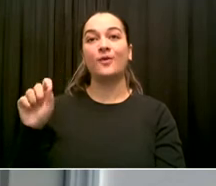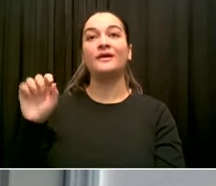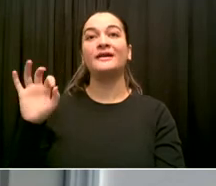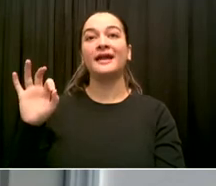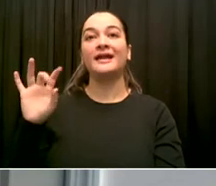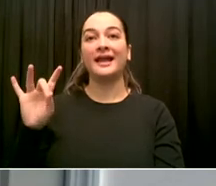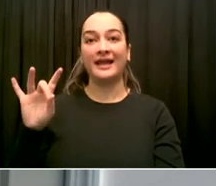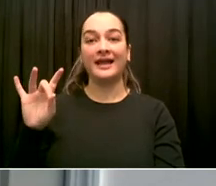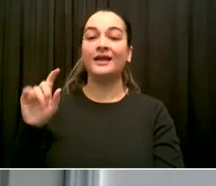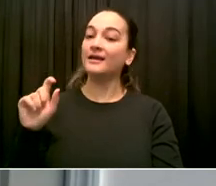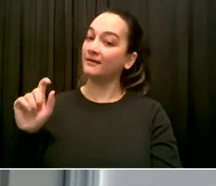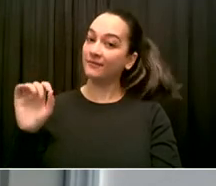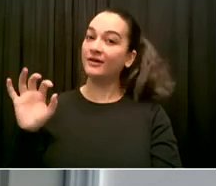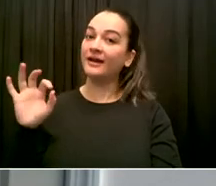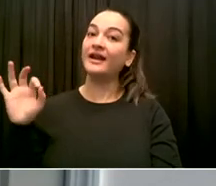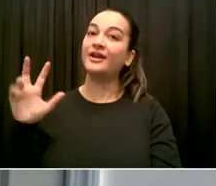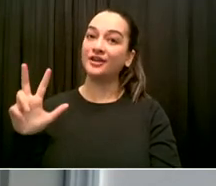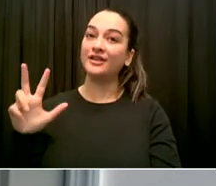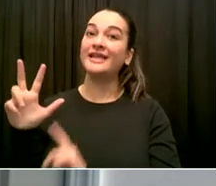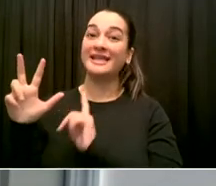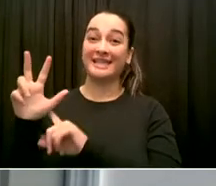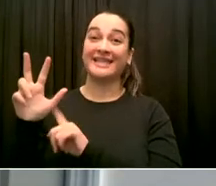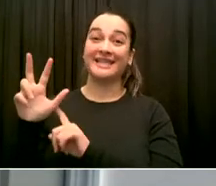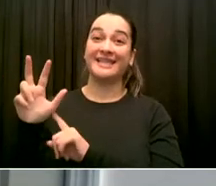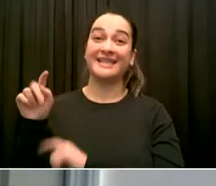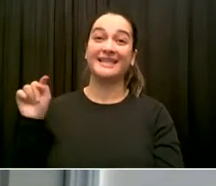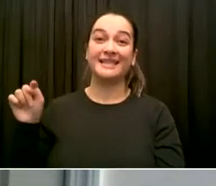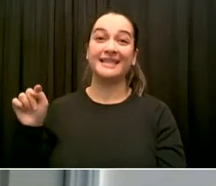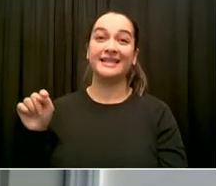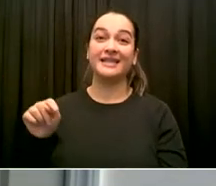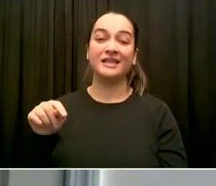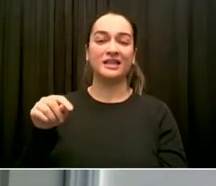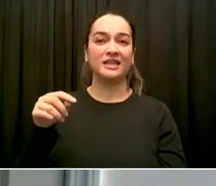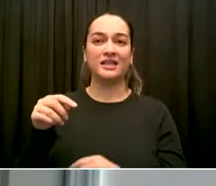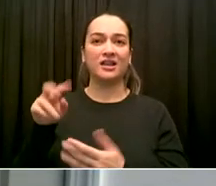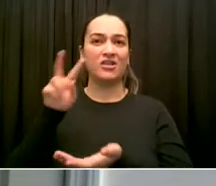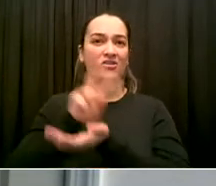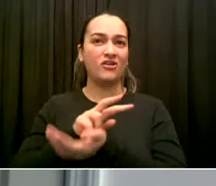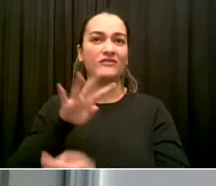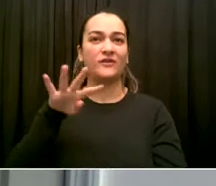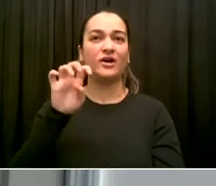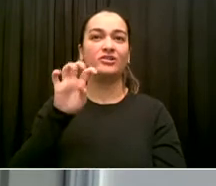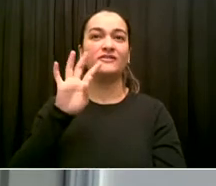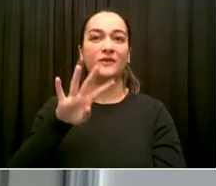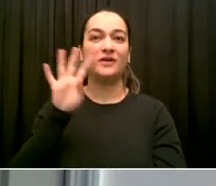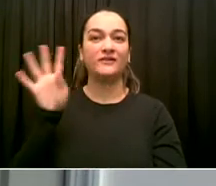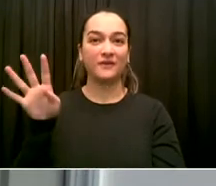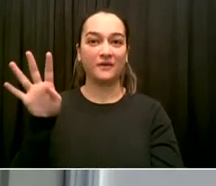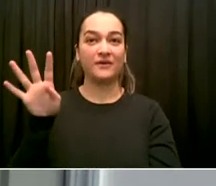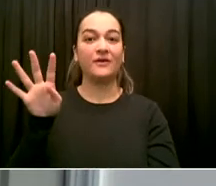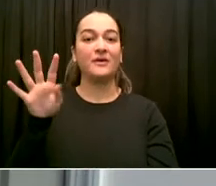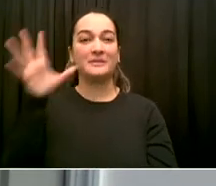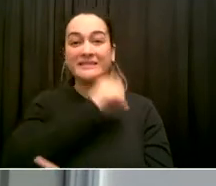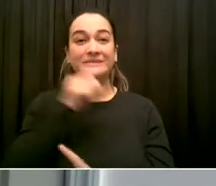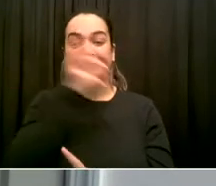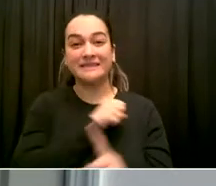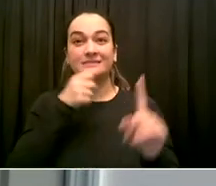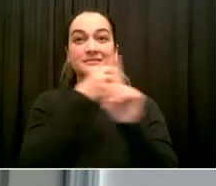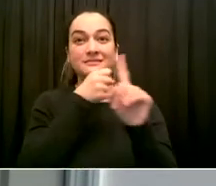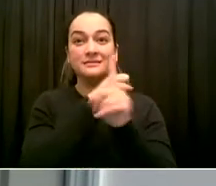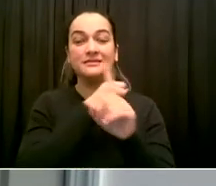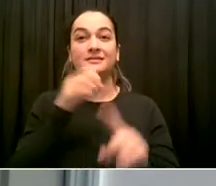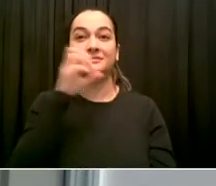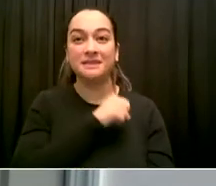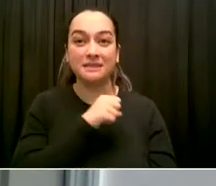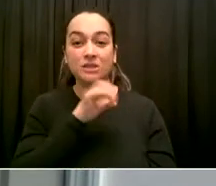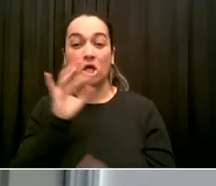hit a 404-foot shot off Ryan Dempster off the center field wall. And the boys from Fordham went nuts, not